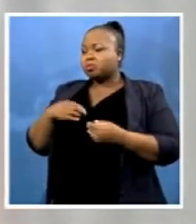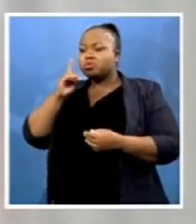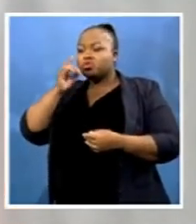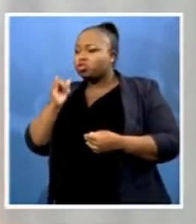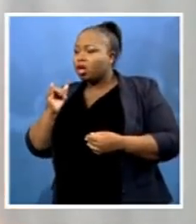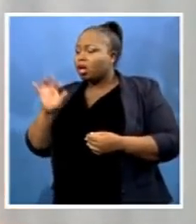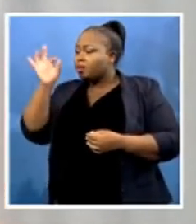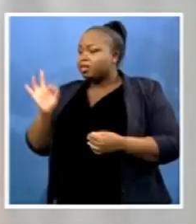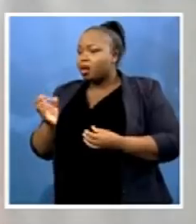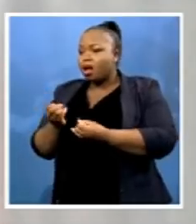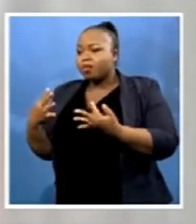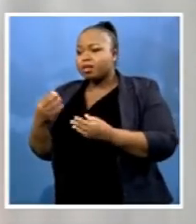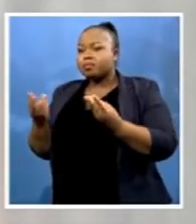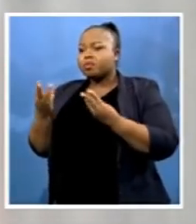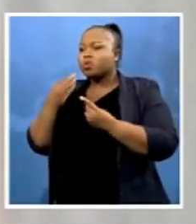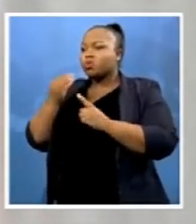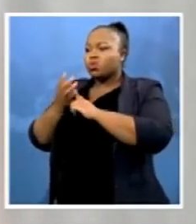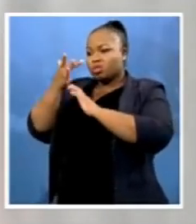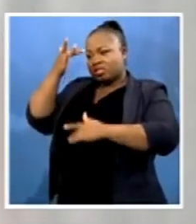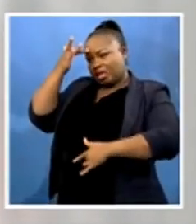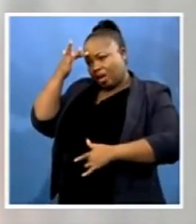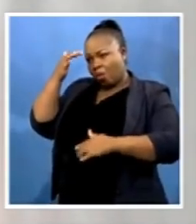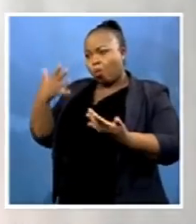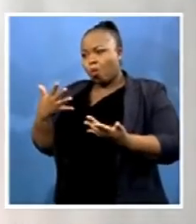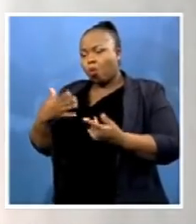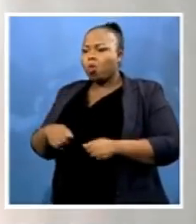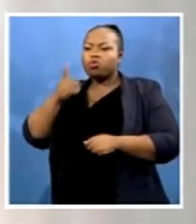there a specific number that you're looking at?